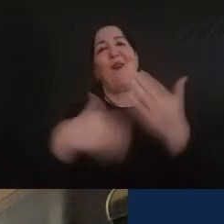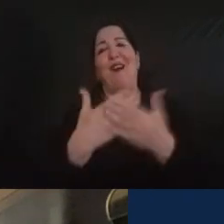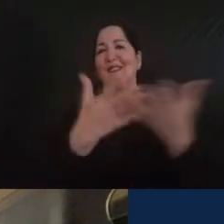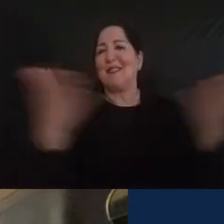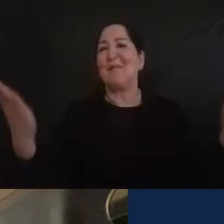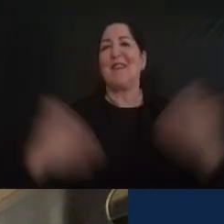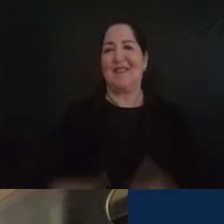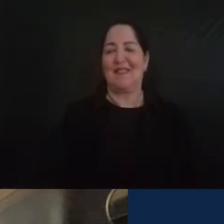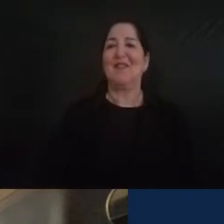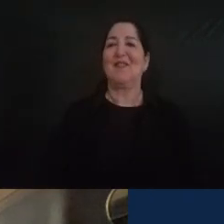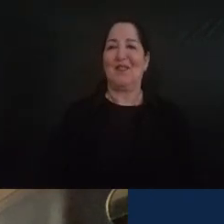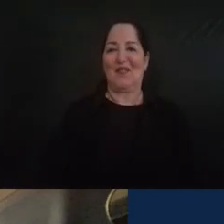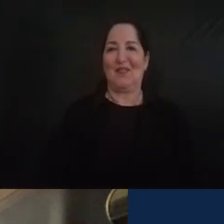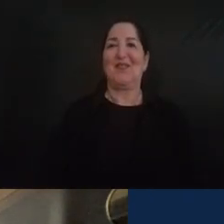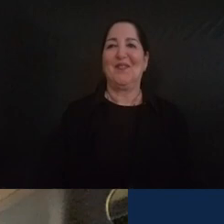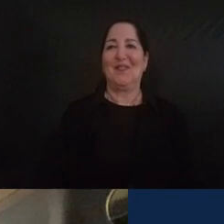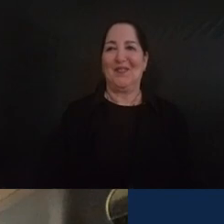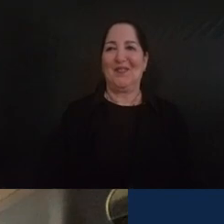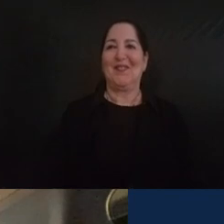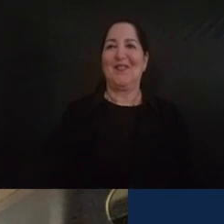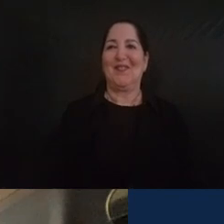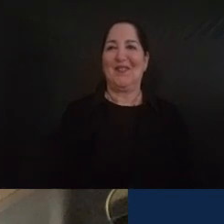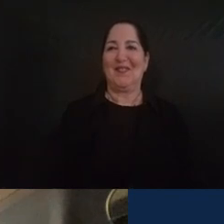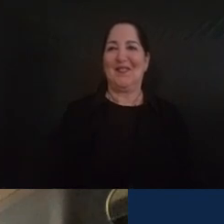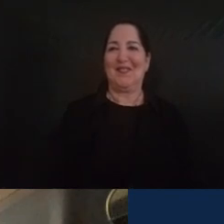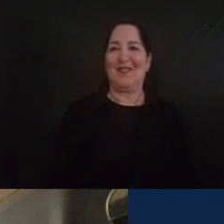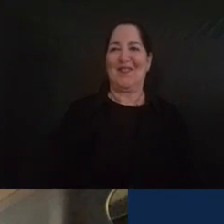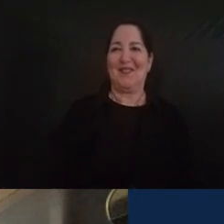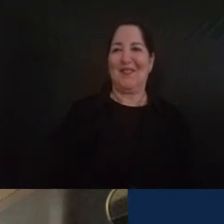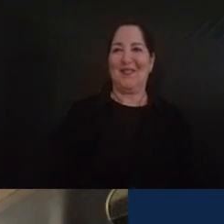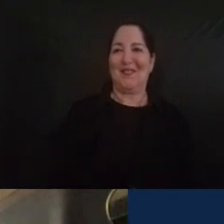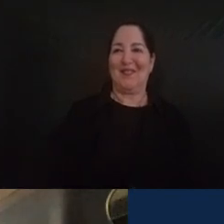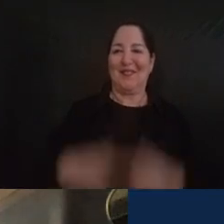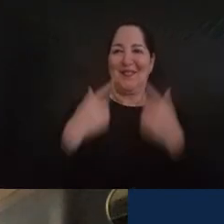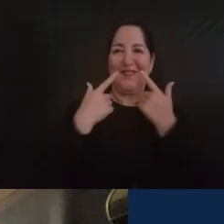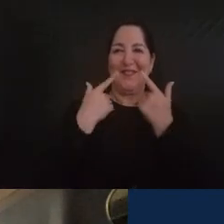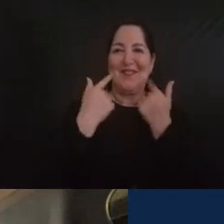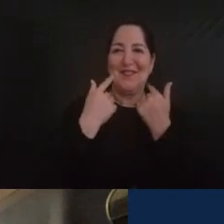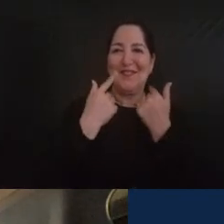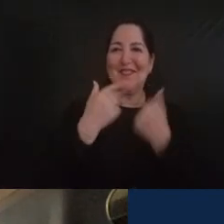Thank you, everybody. Much appreciated. Thanks for the surprise, baby.